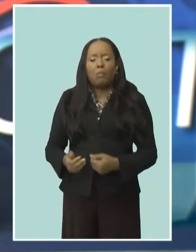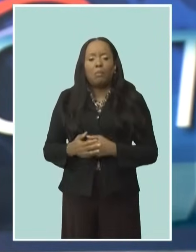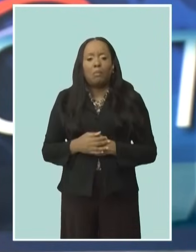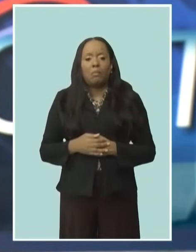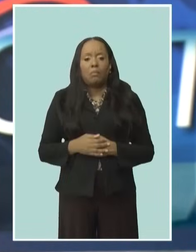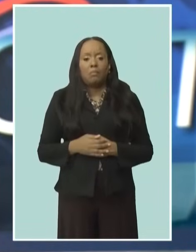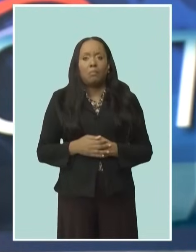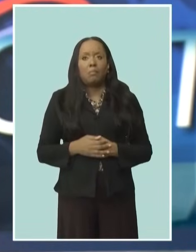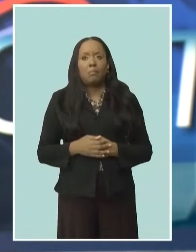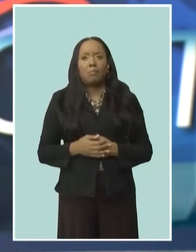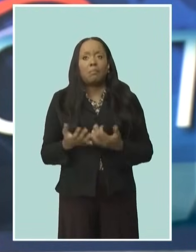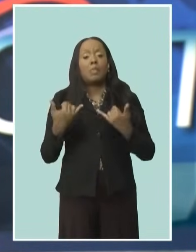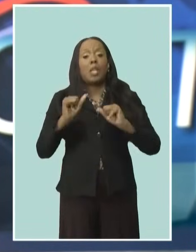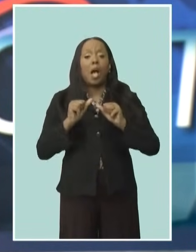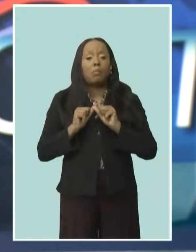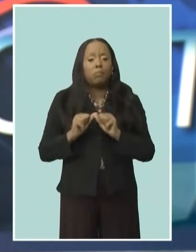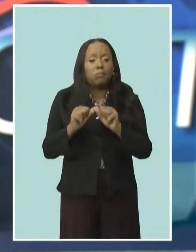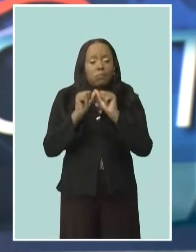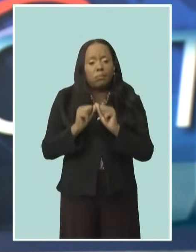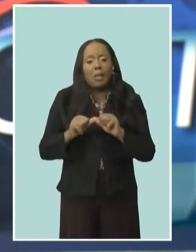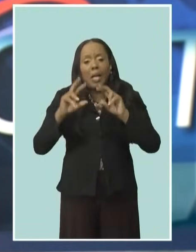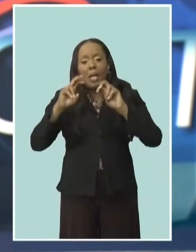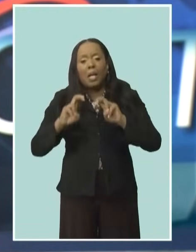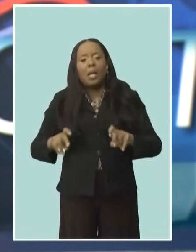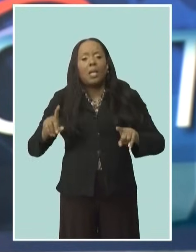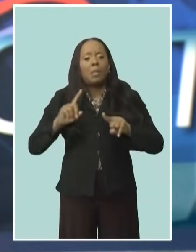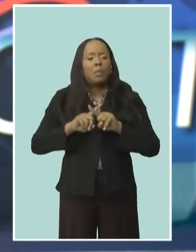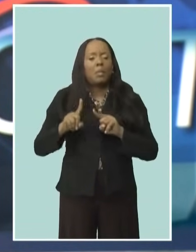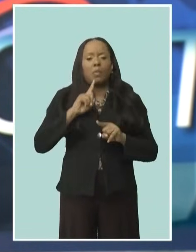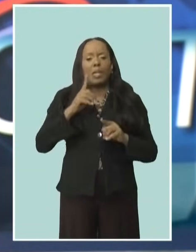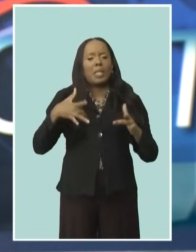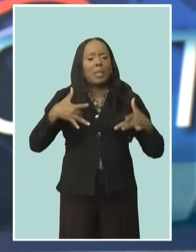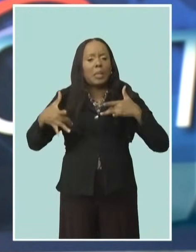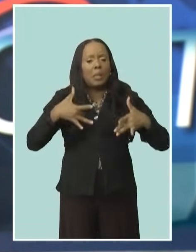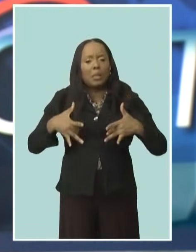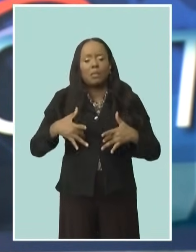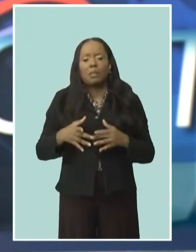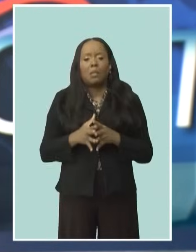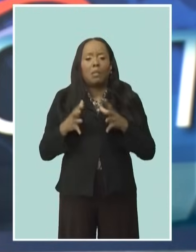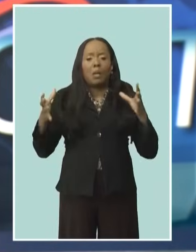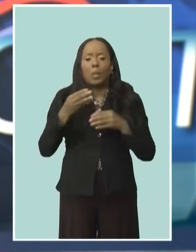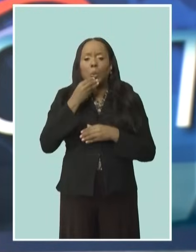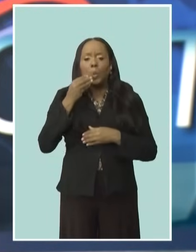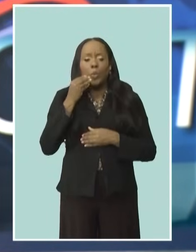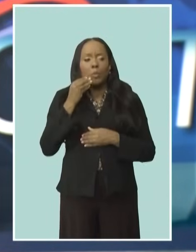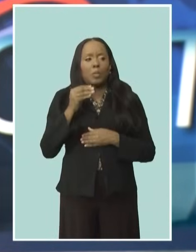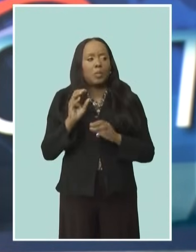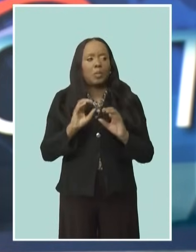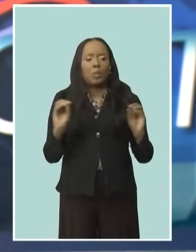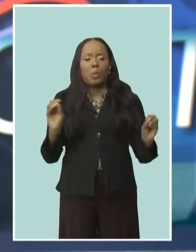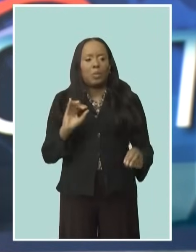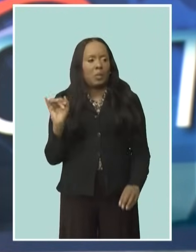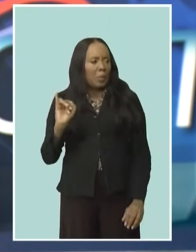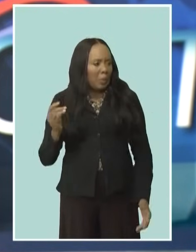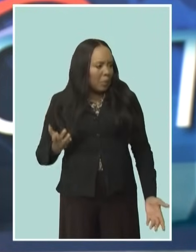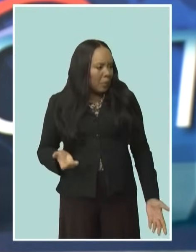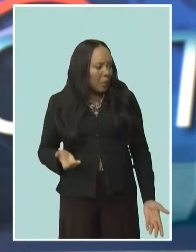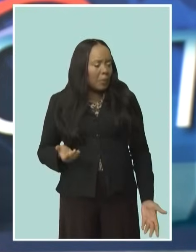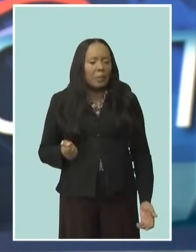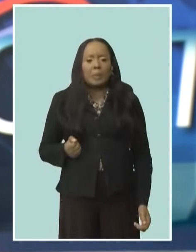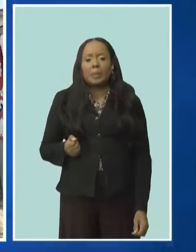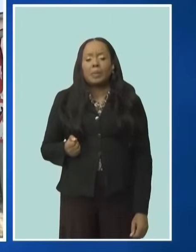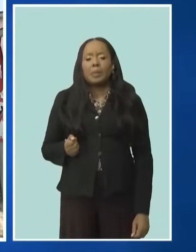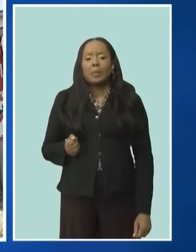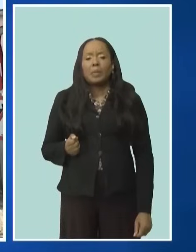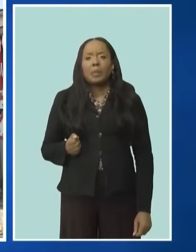While investigations continue, Mr. Patrick raised concern over the number of uninsured homes affected by fire.